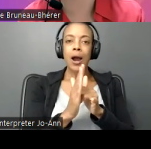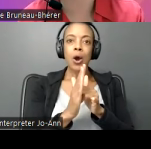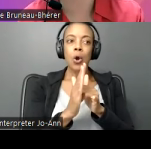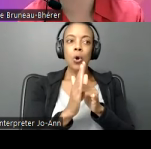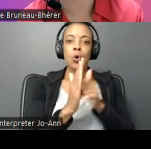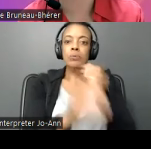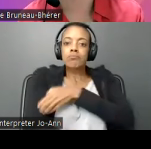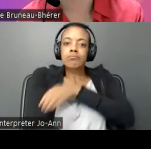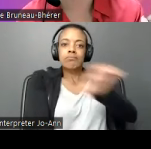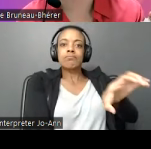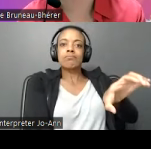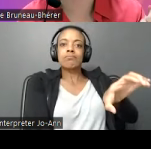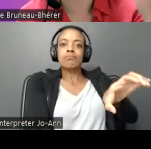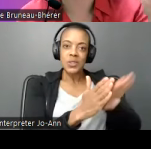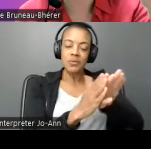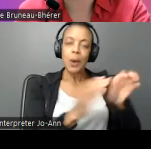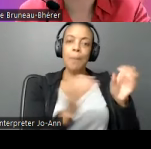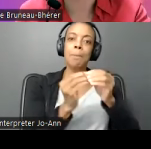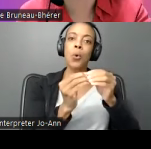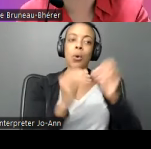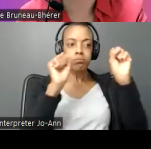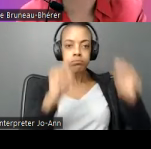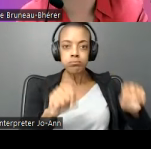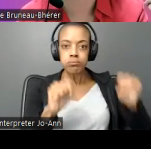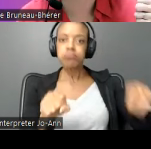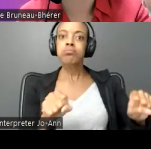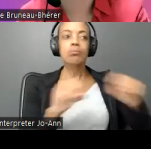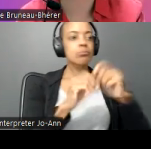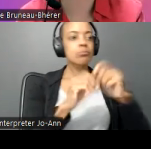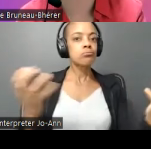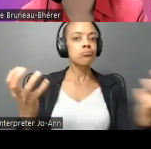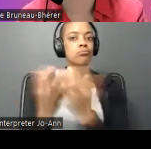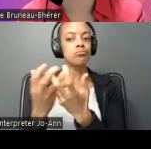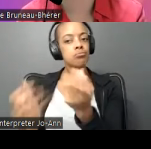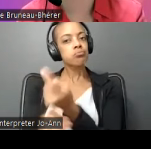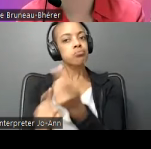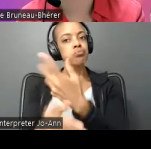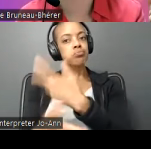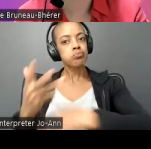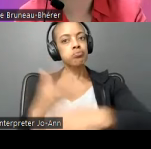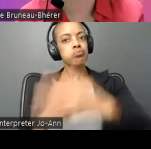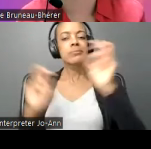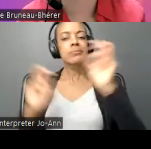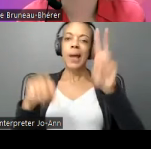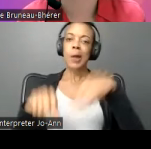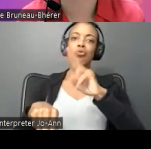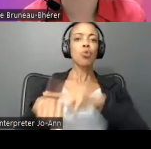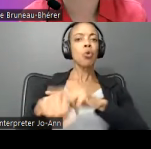to develop more competencies that will be more adapted to society, to living in a more normative